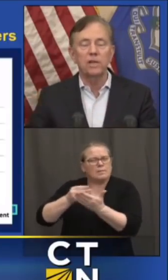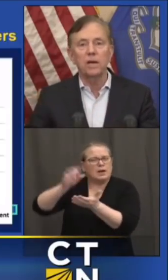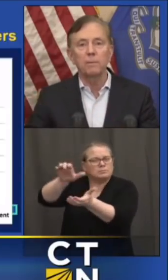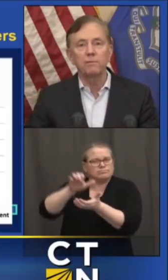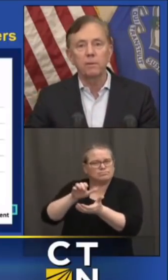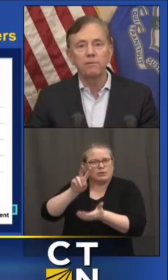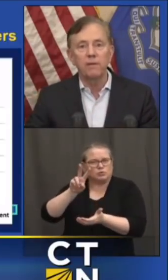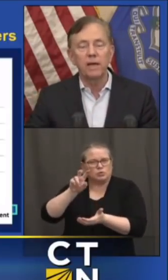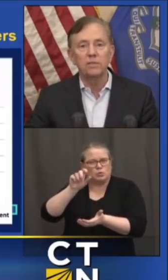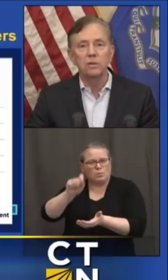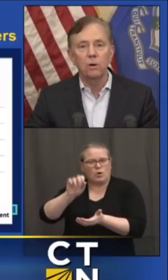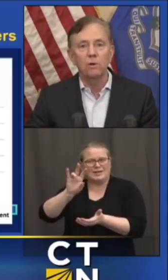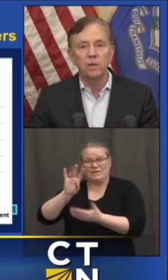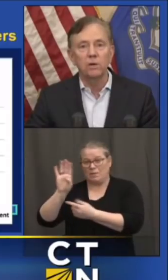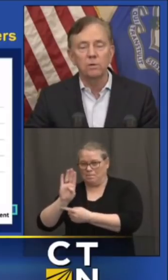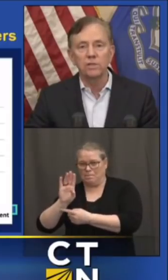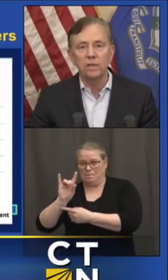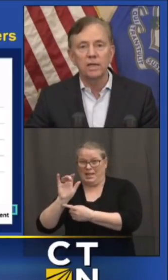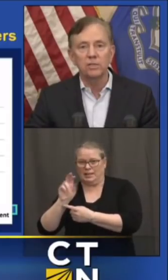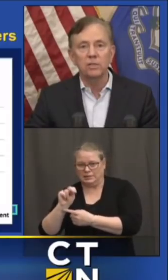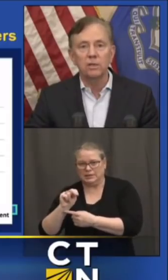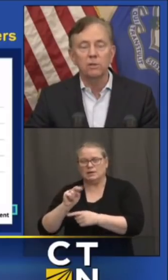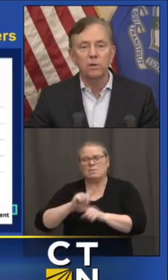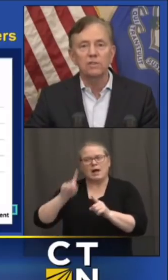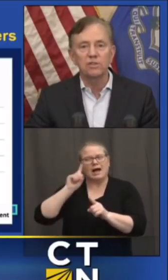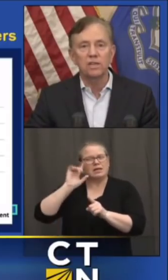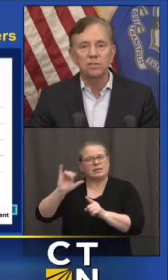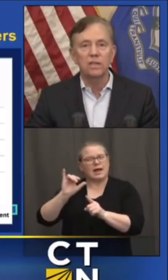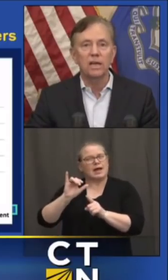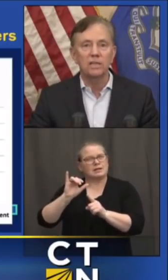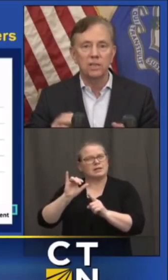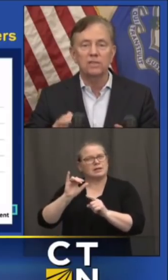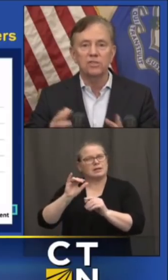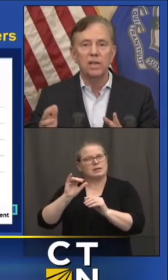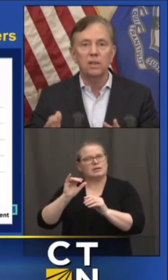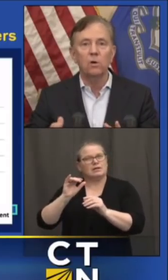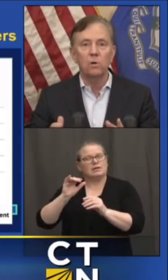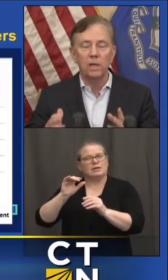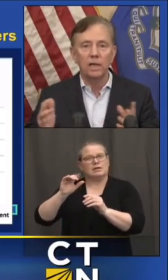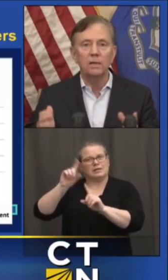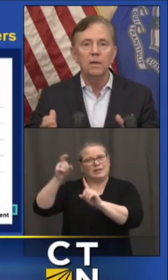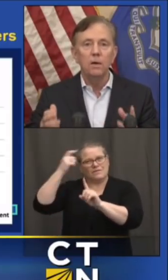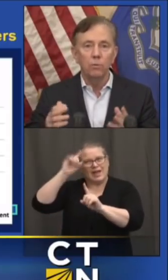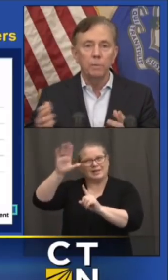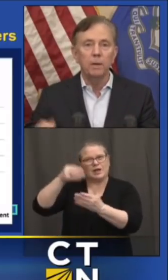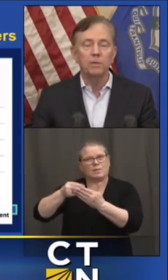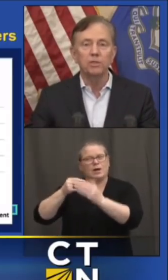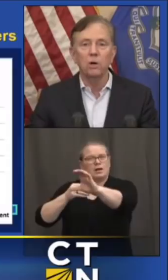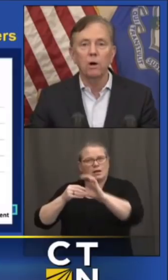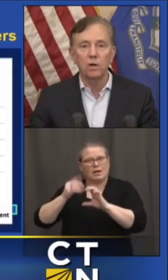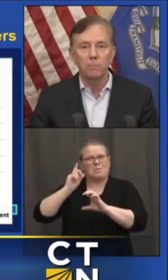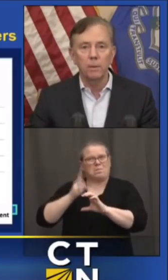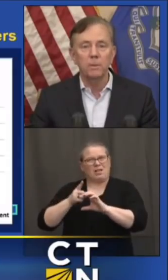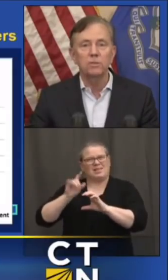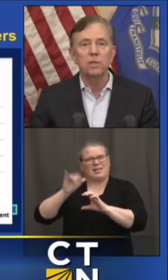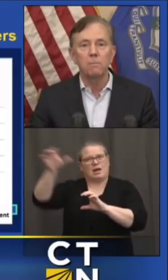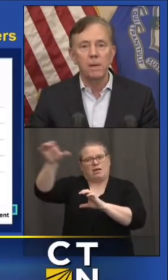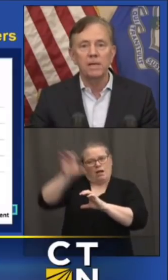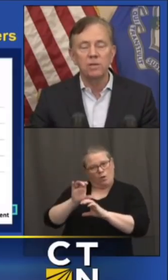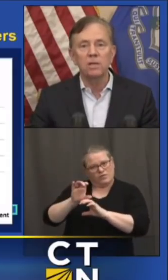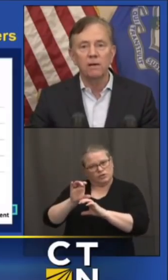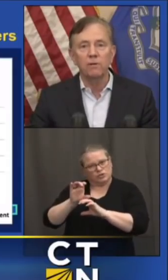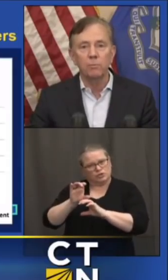going to see coming from the feds over the course of the next 30, 60 days. That state and local aid will be able to show our commitment